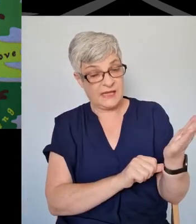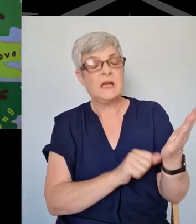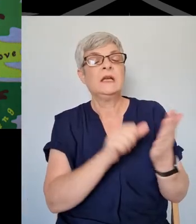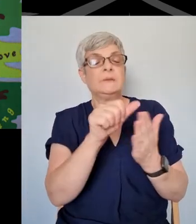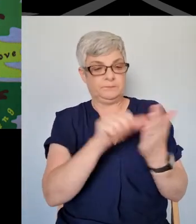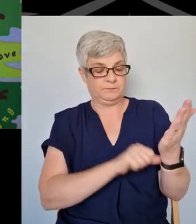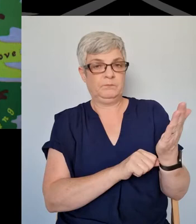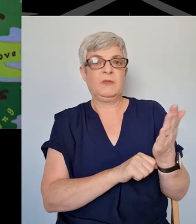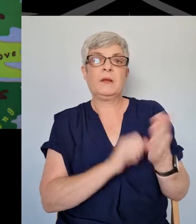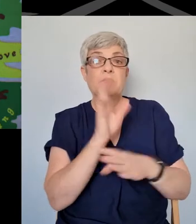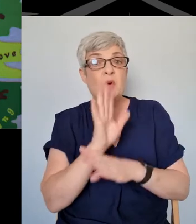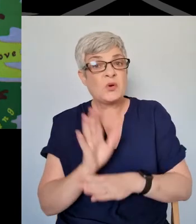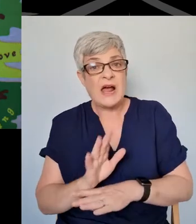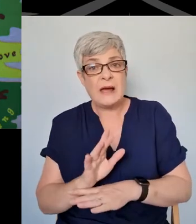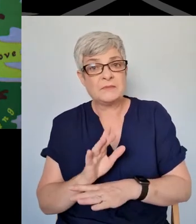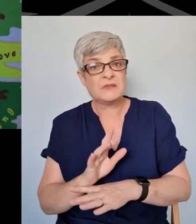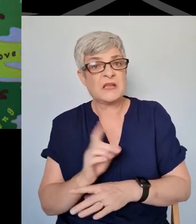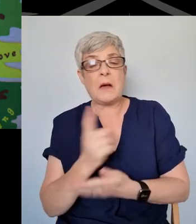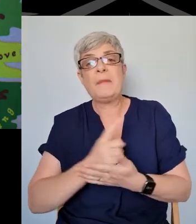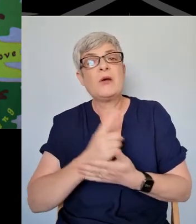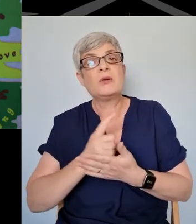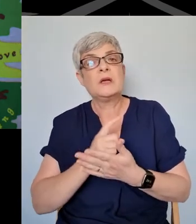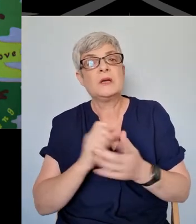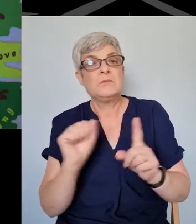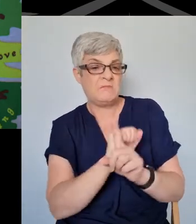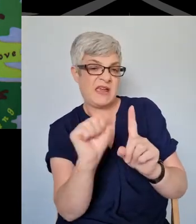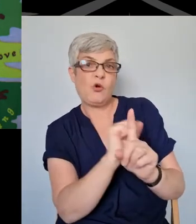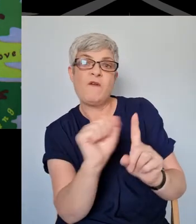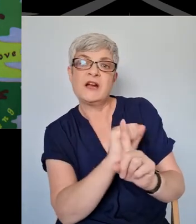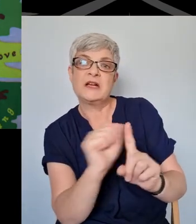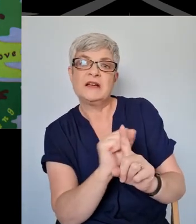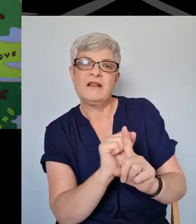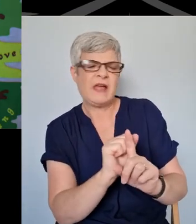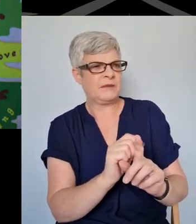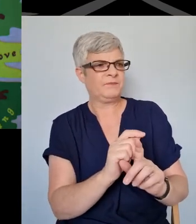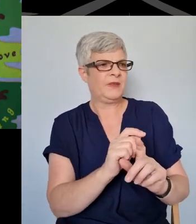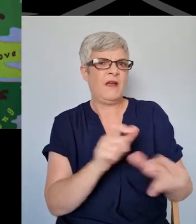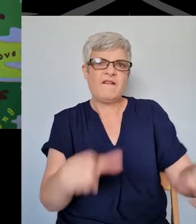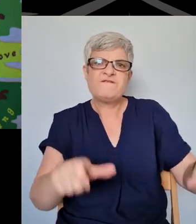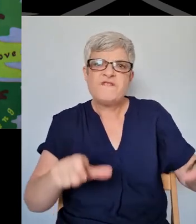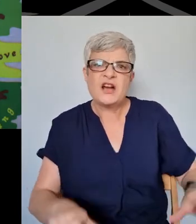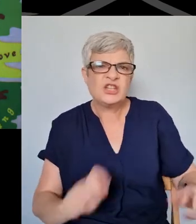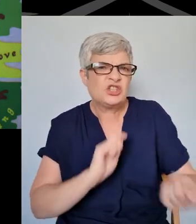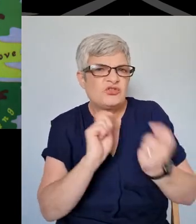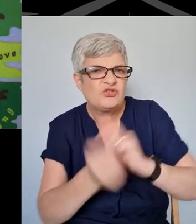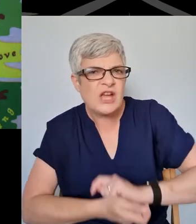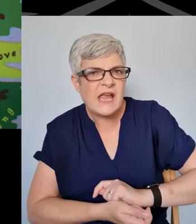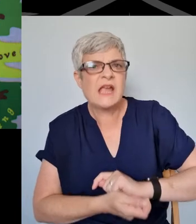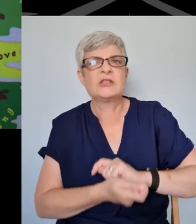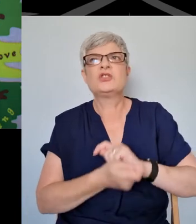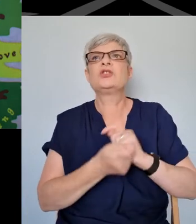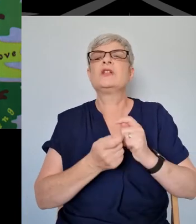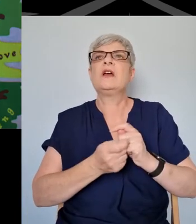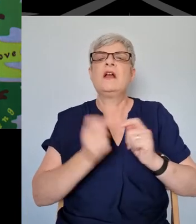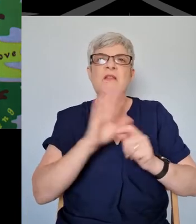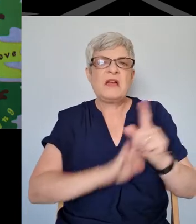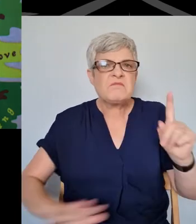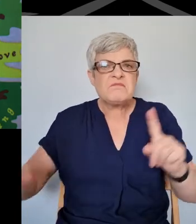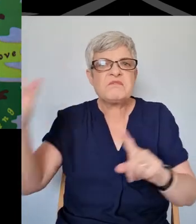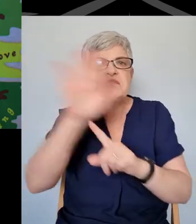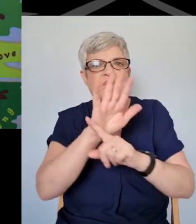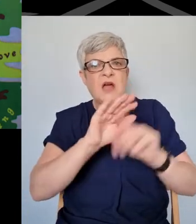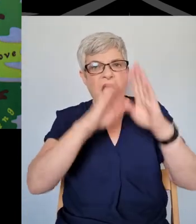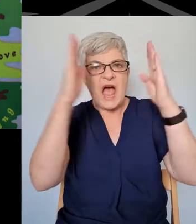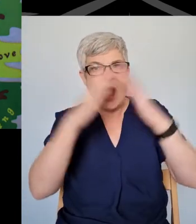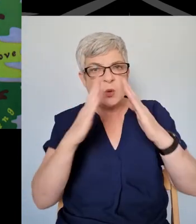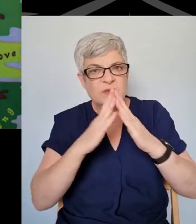on TV about makeovers, about, you know, transforming old furniture into better looking stuff, transforming whole houses.